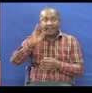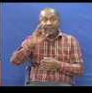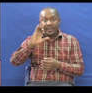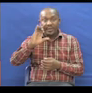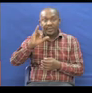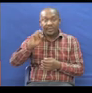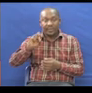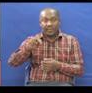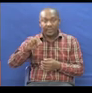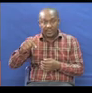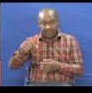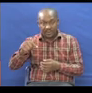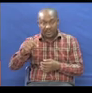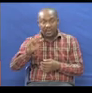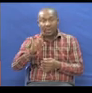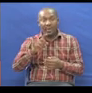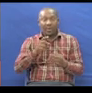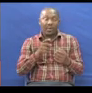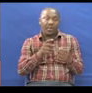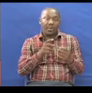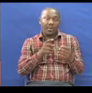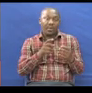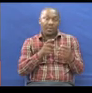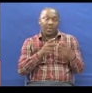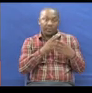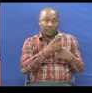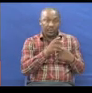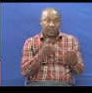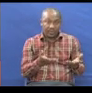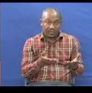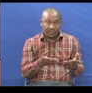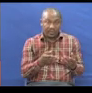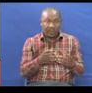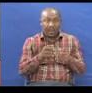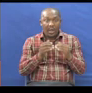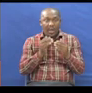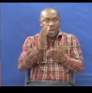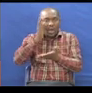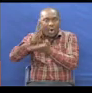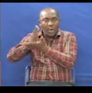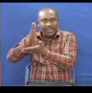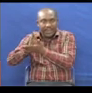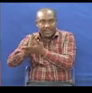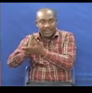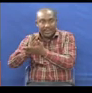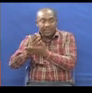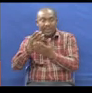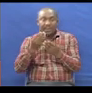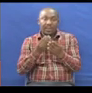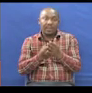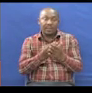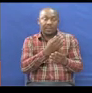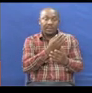positive. And when we saw when the constant term is not written. That is, we saw, for